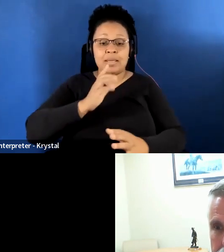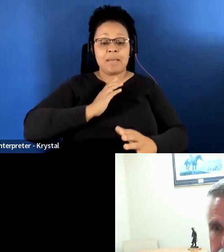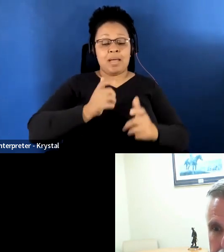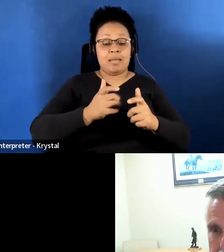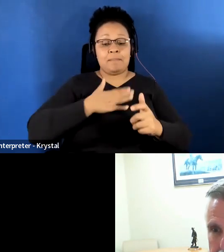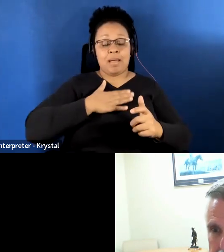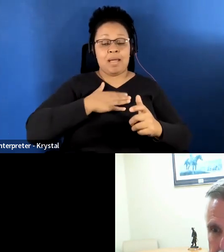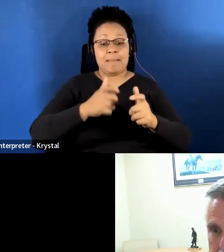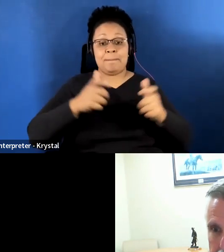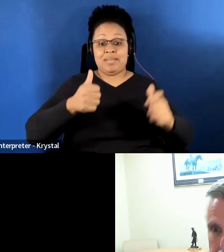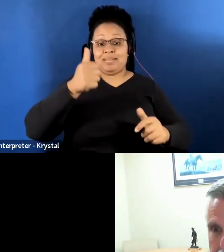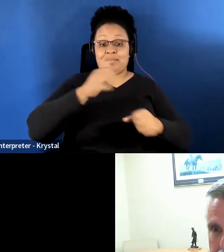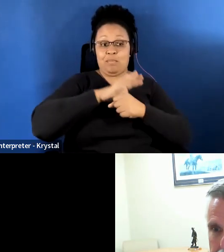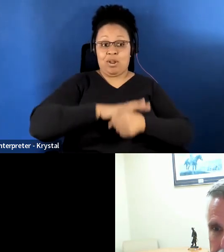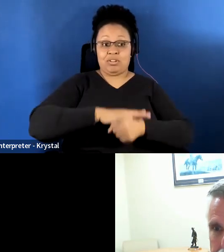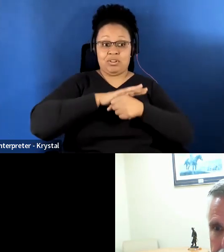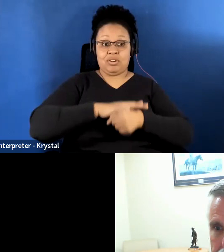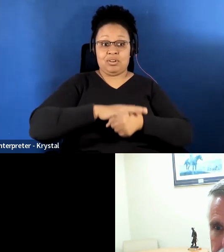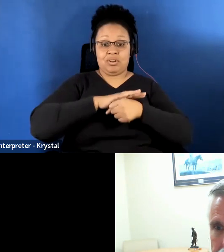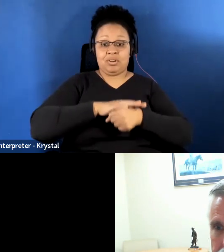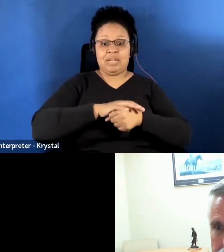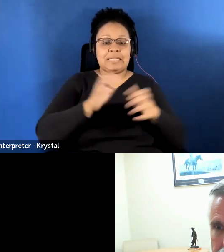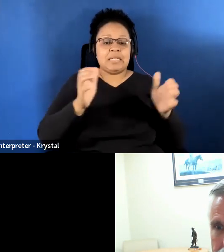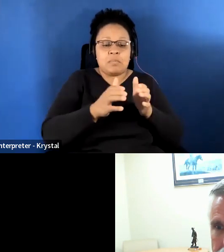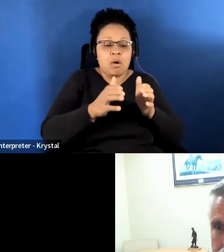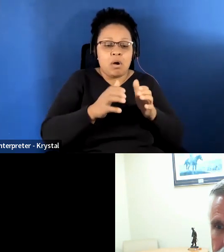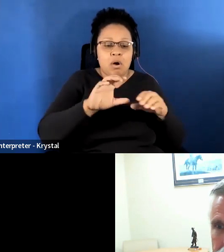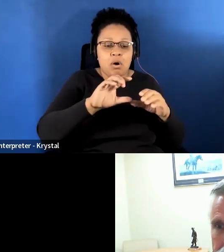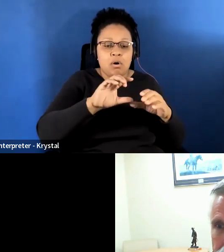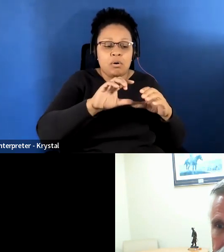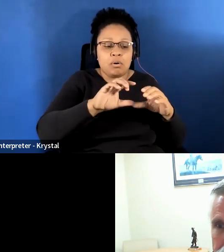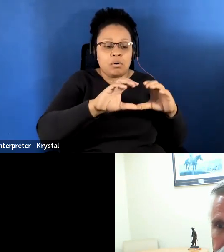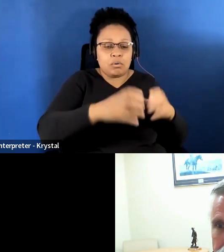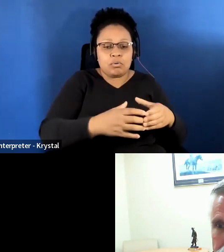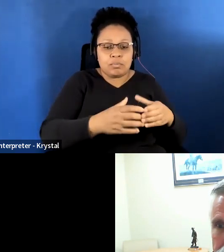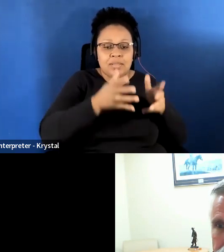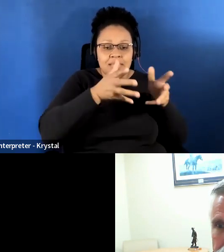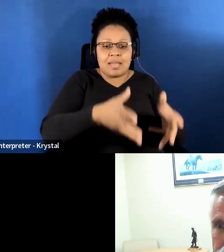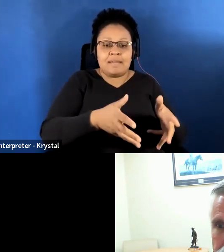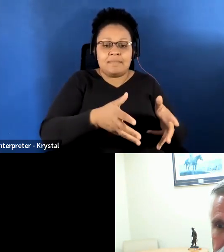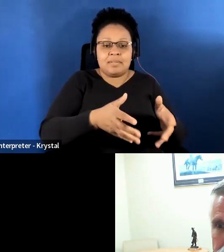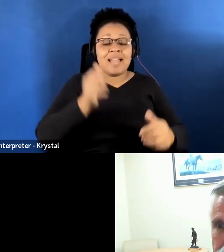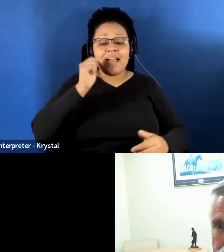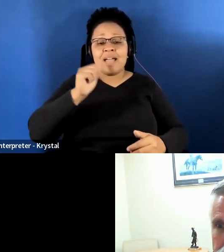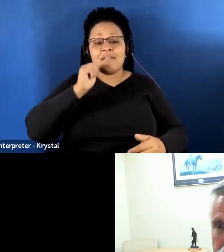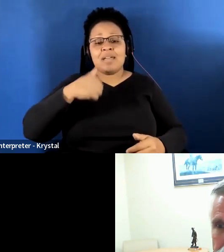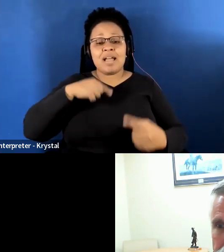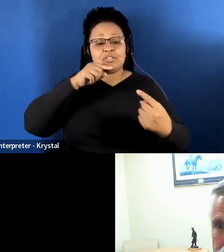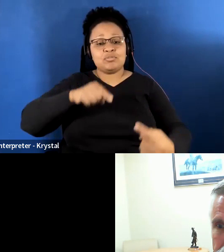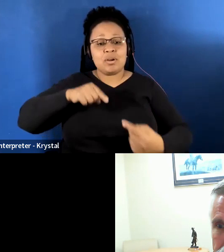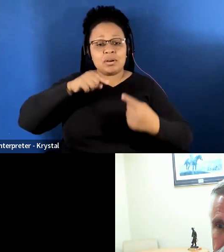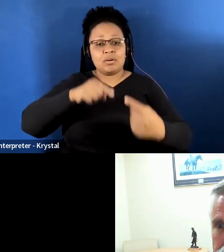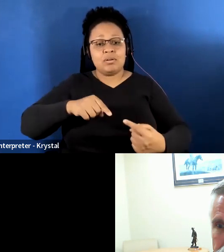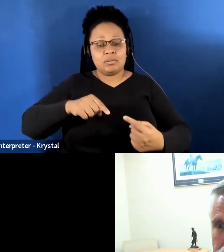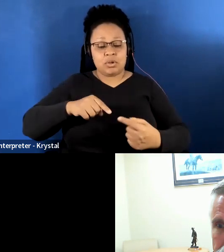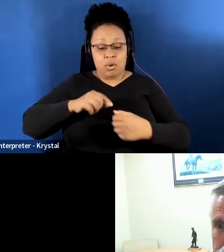small group of us left. And I struggle every day between the amount of pressure